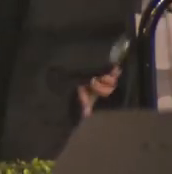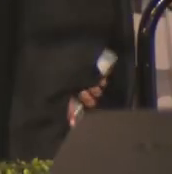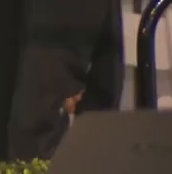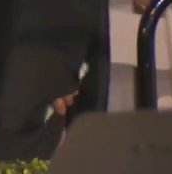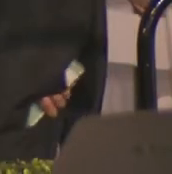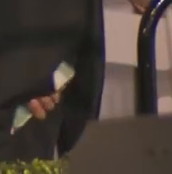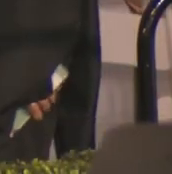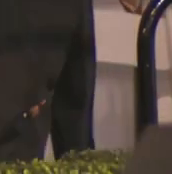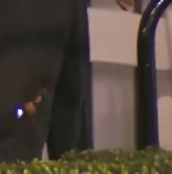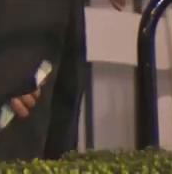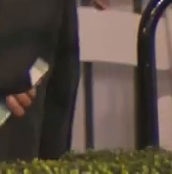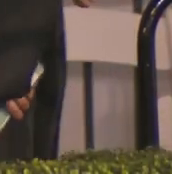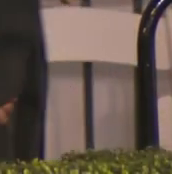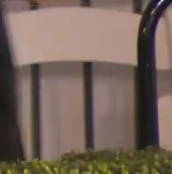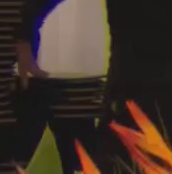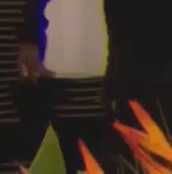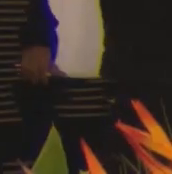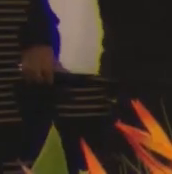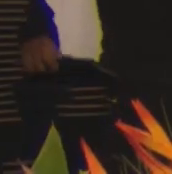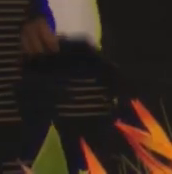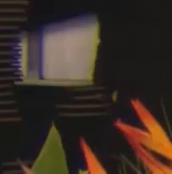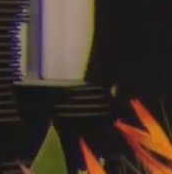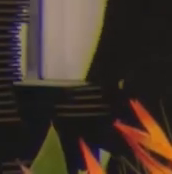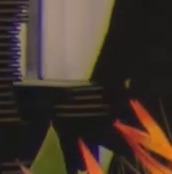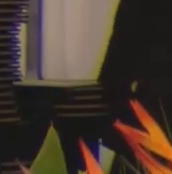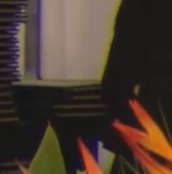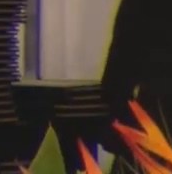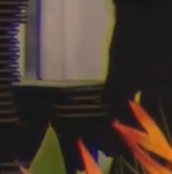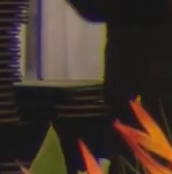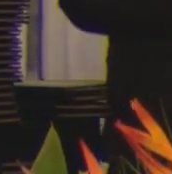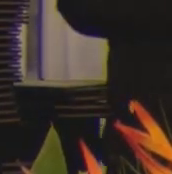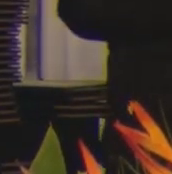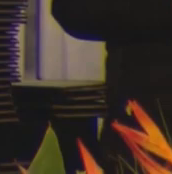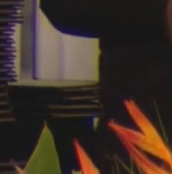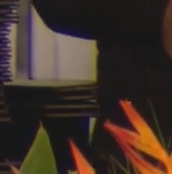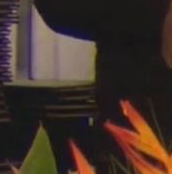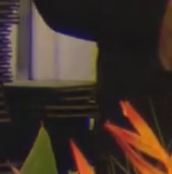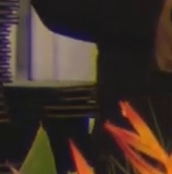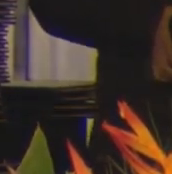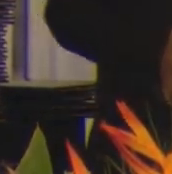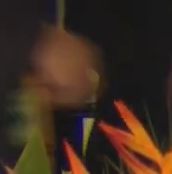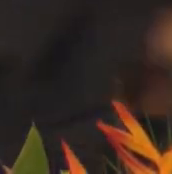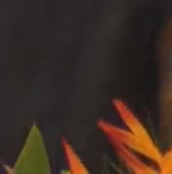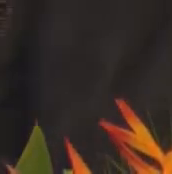Marina Adriana Andalon. Ruben A. Lopez.